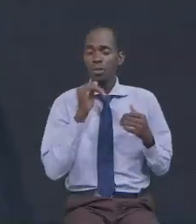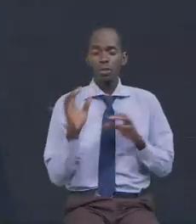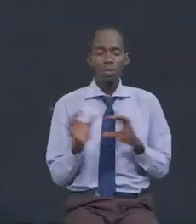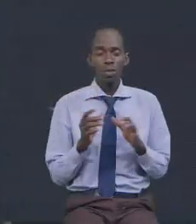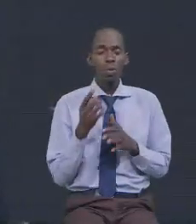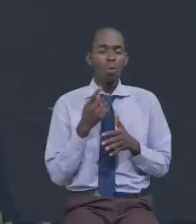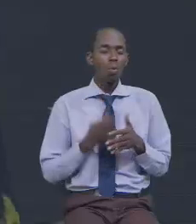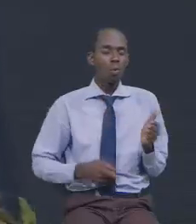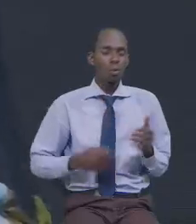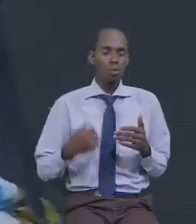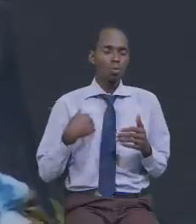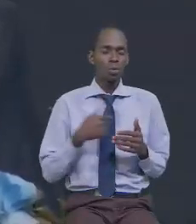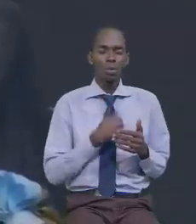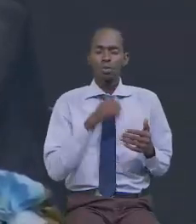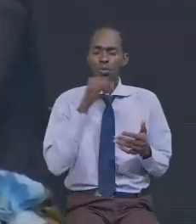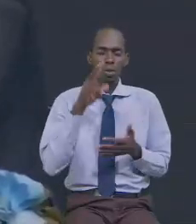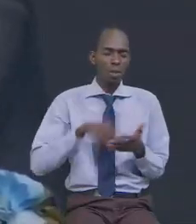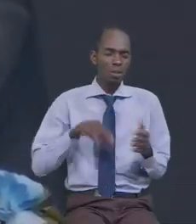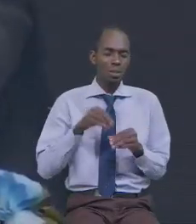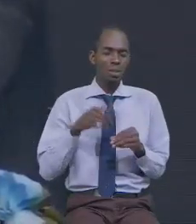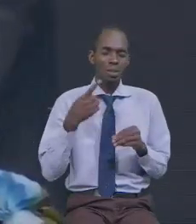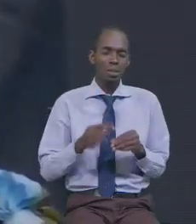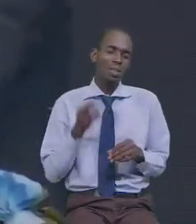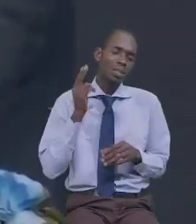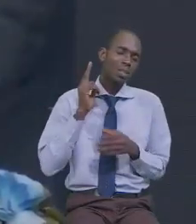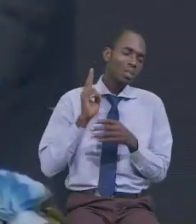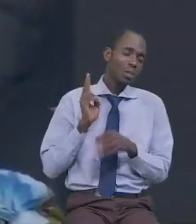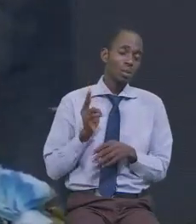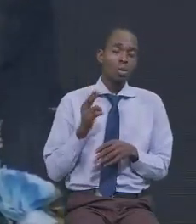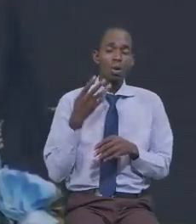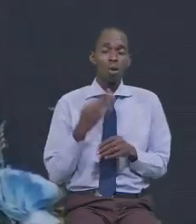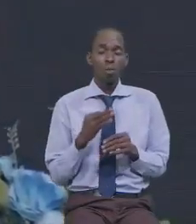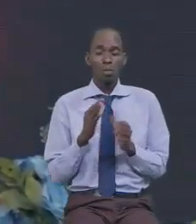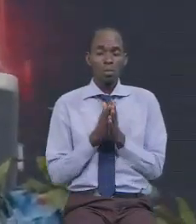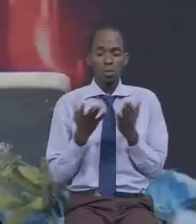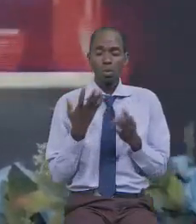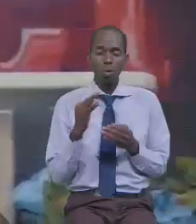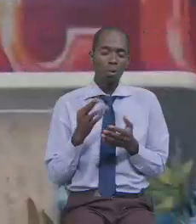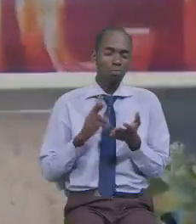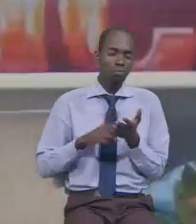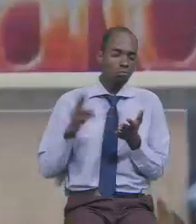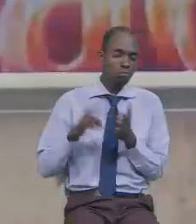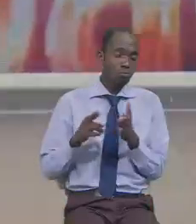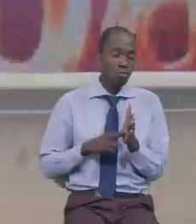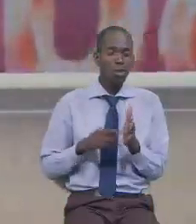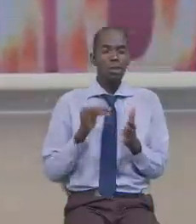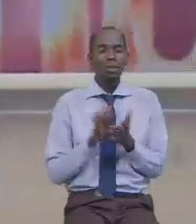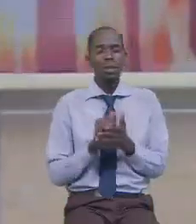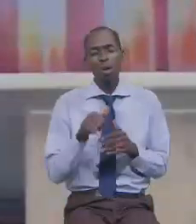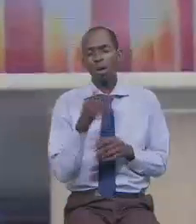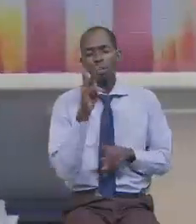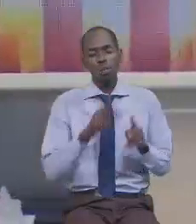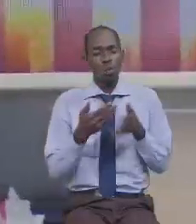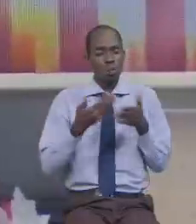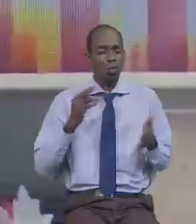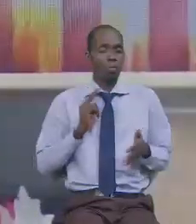not read in the history, in the book of records, that others who have gone beyond before us, what